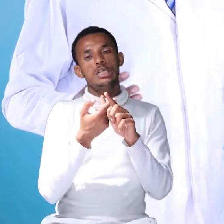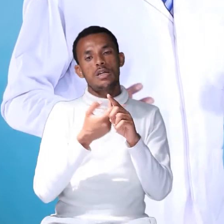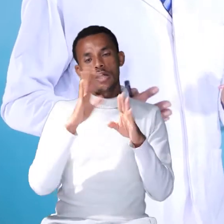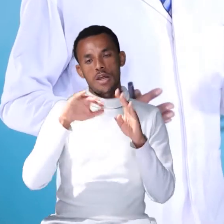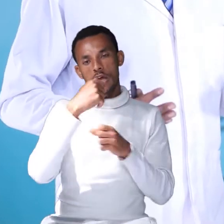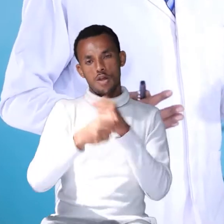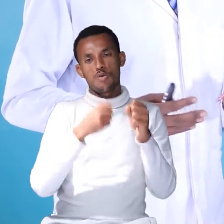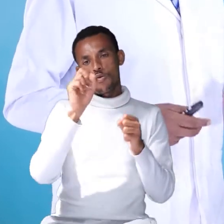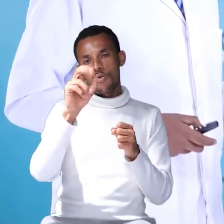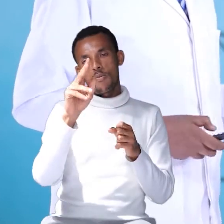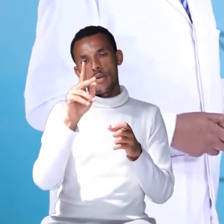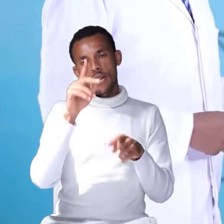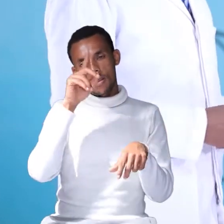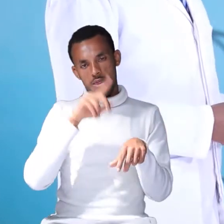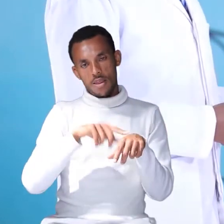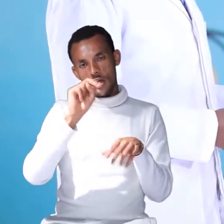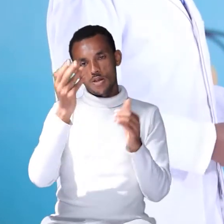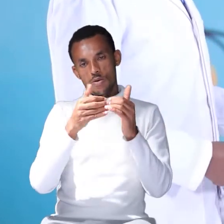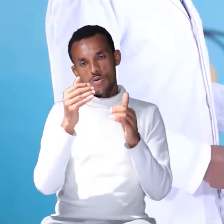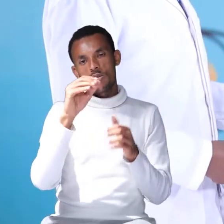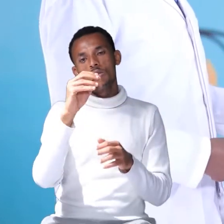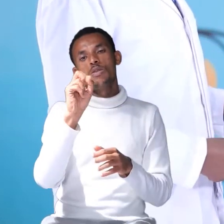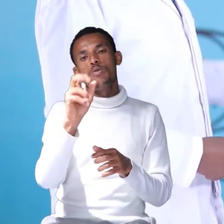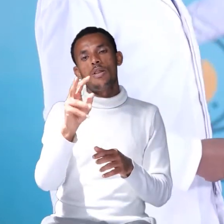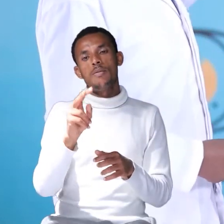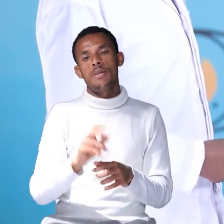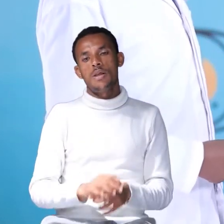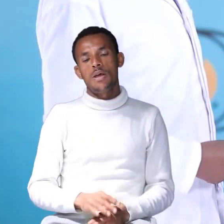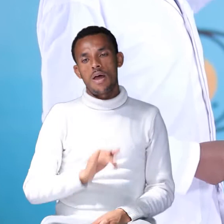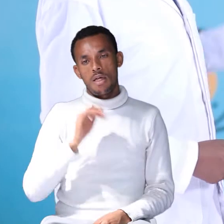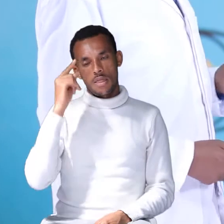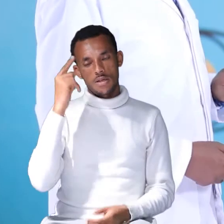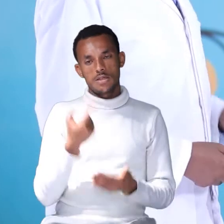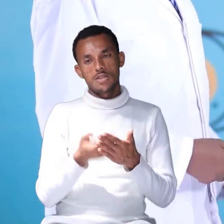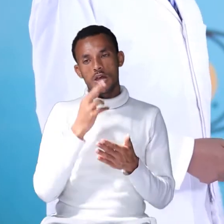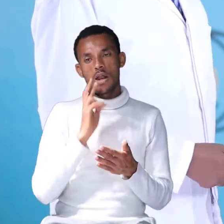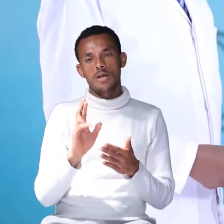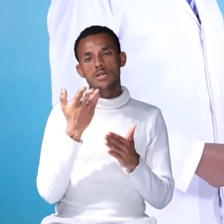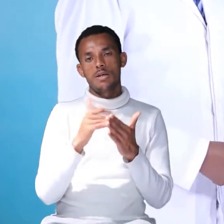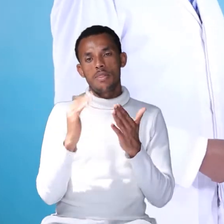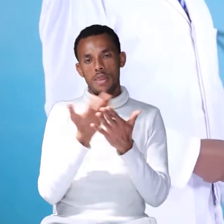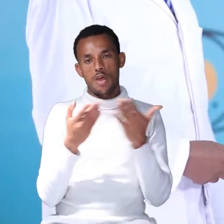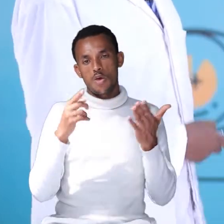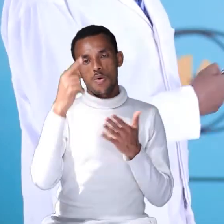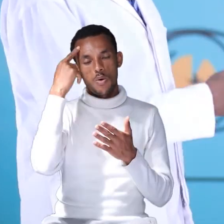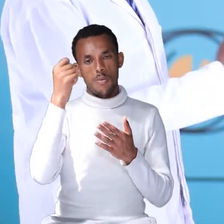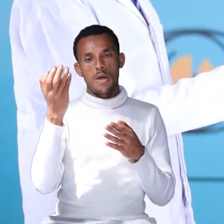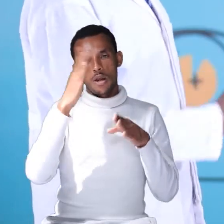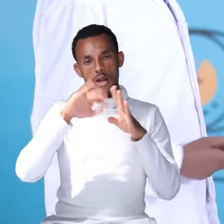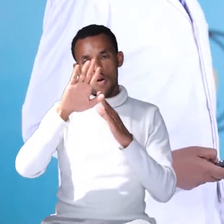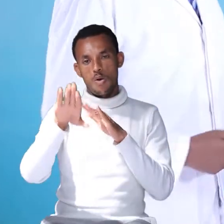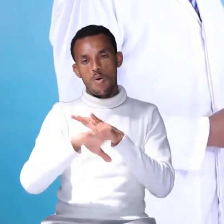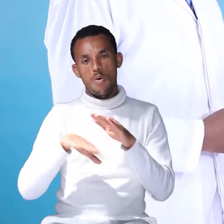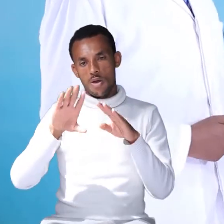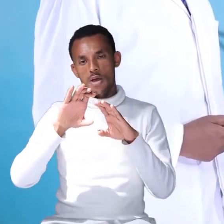year we have 12 months. So N will be equal to 12, which will be. I think these are some things should be remembered or what